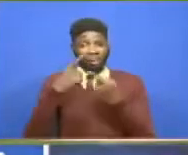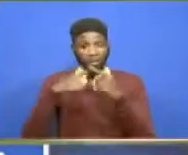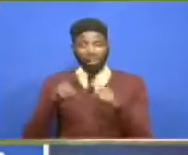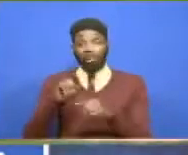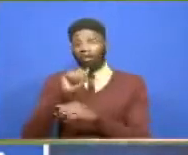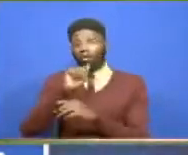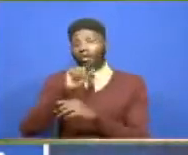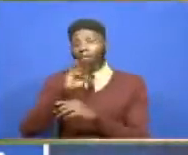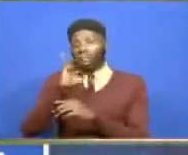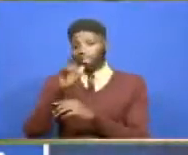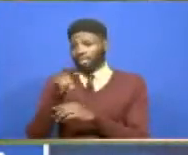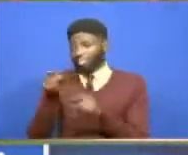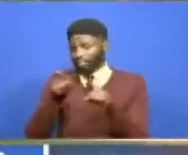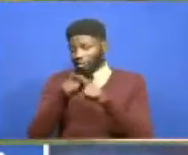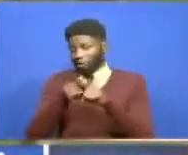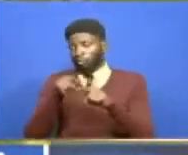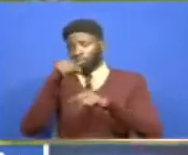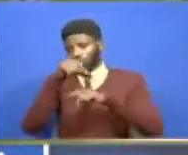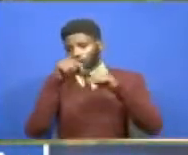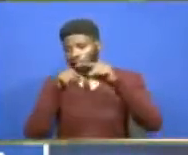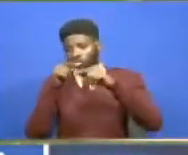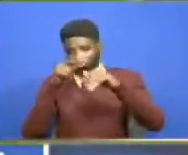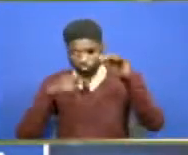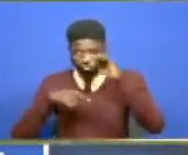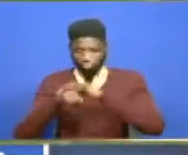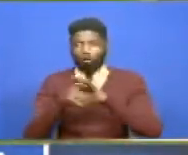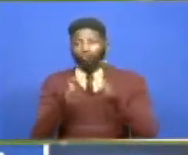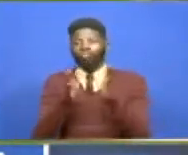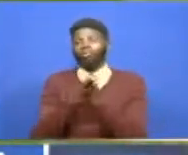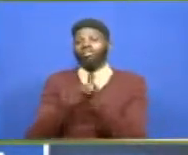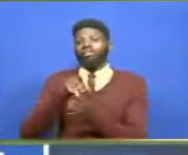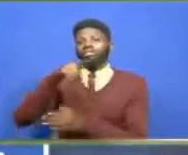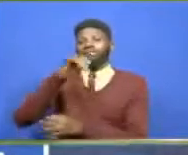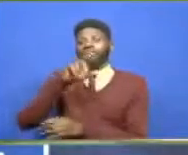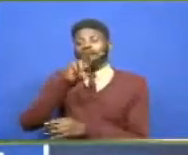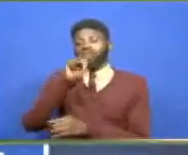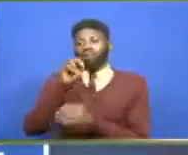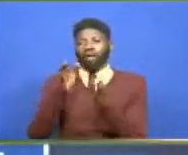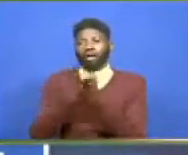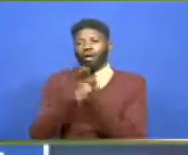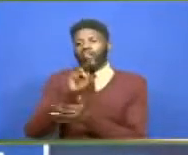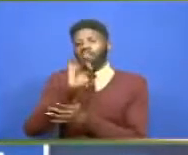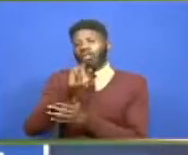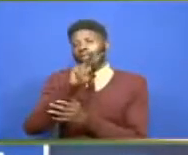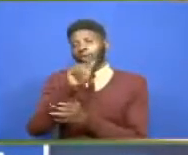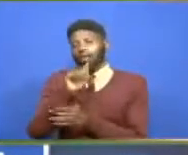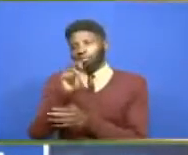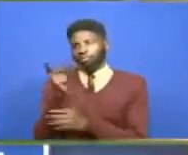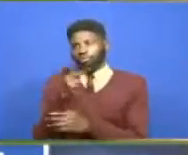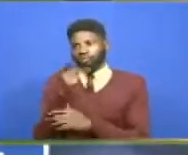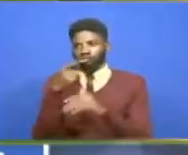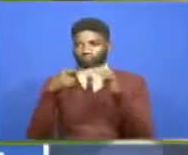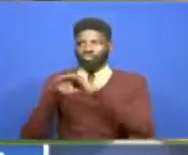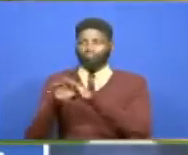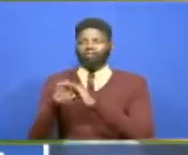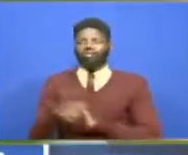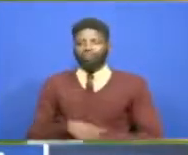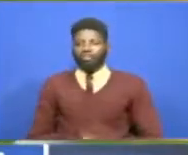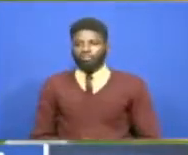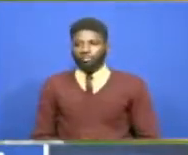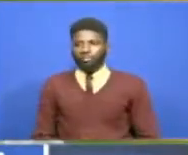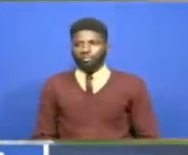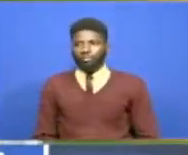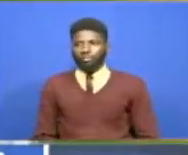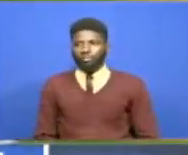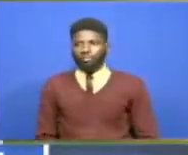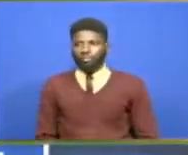through Marika Koroibete and debutant Filippo Dogunu. Yeah, Philip, good run again by Matt Phillip,